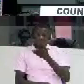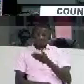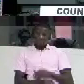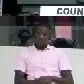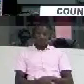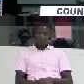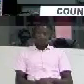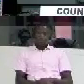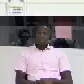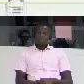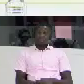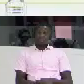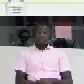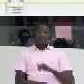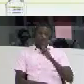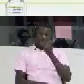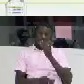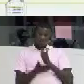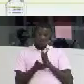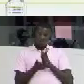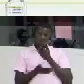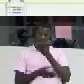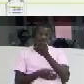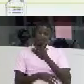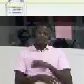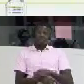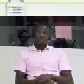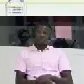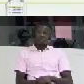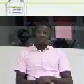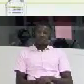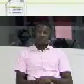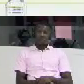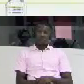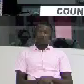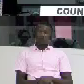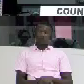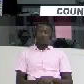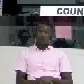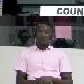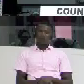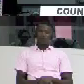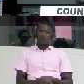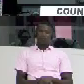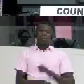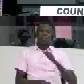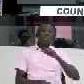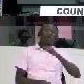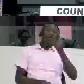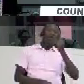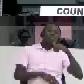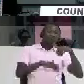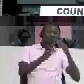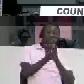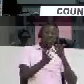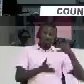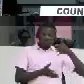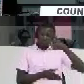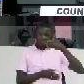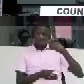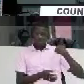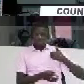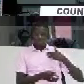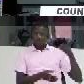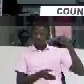woon. Wow. Yes. And in terms of the other group, the visitors that had come to the